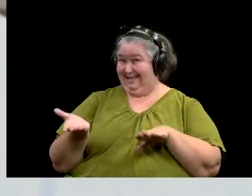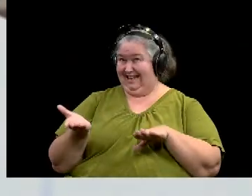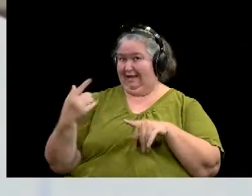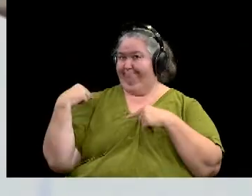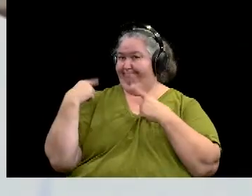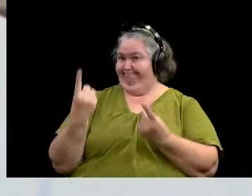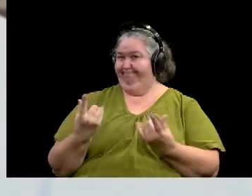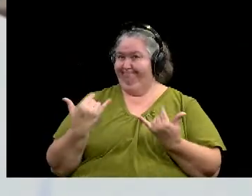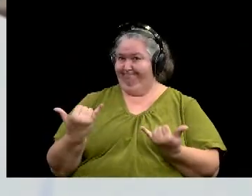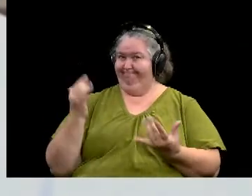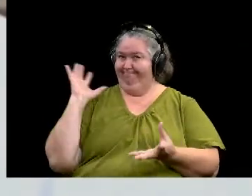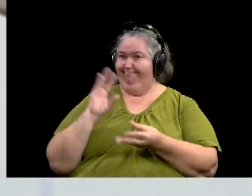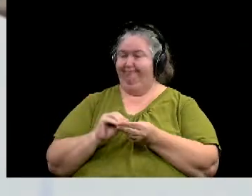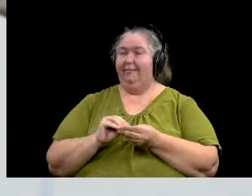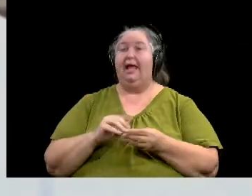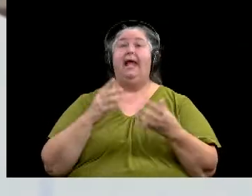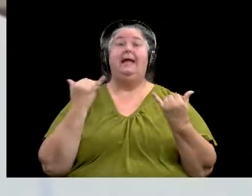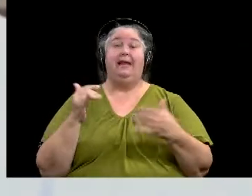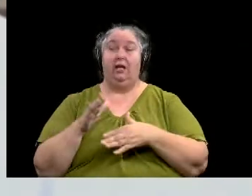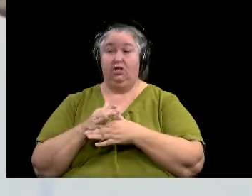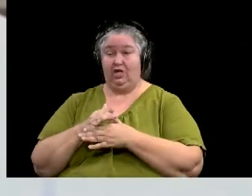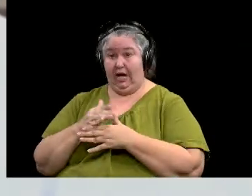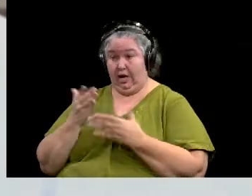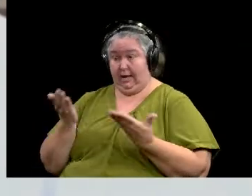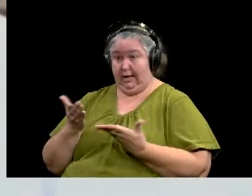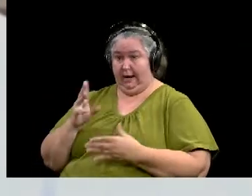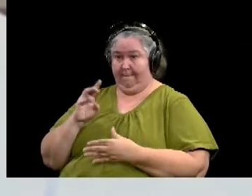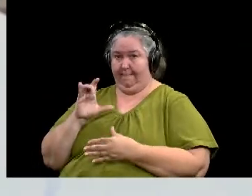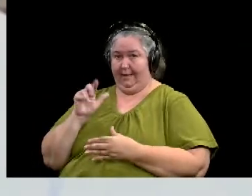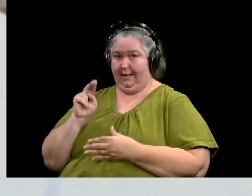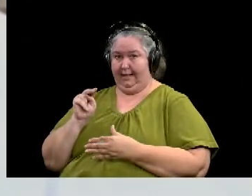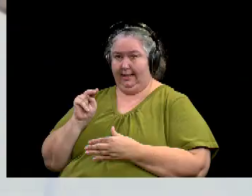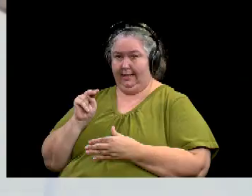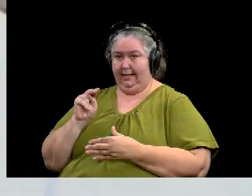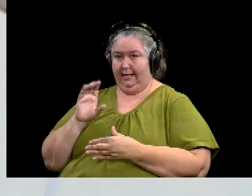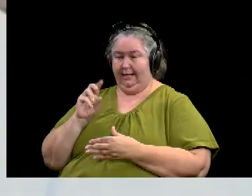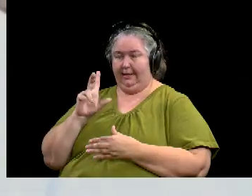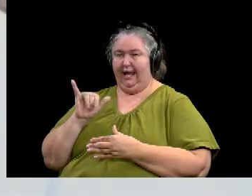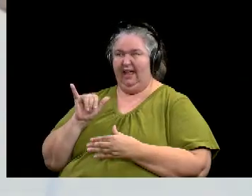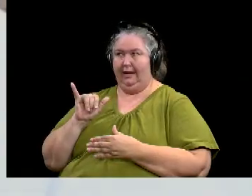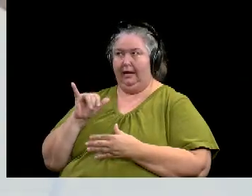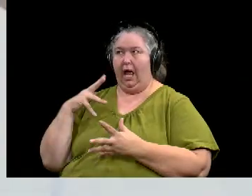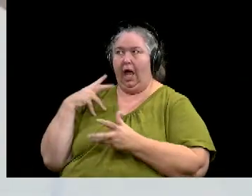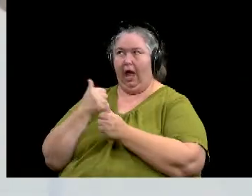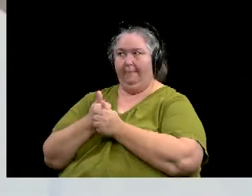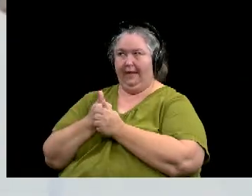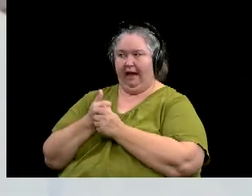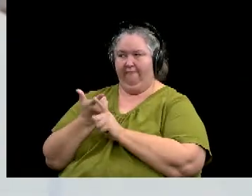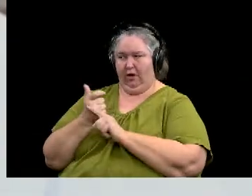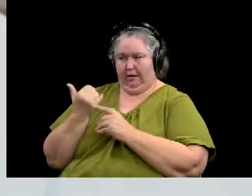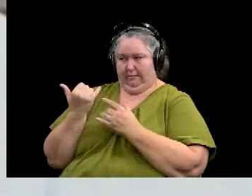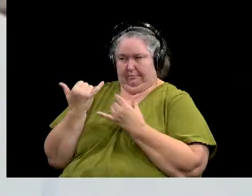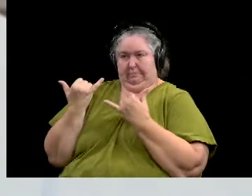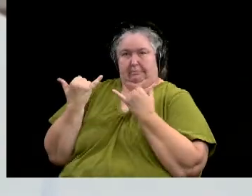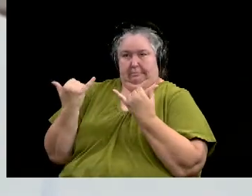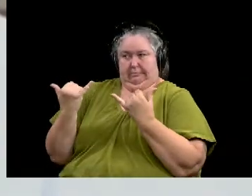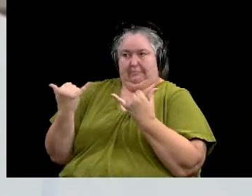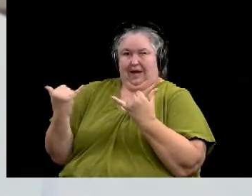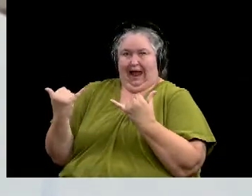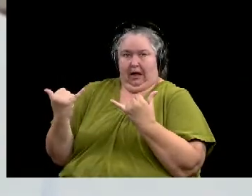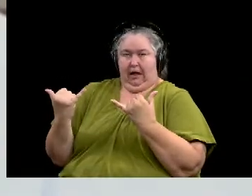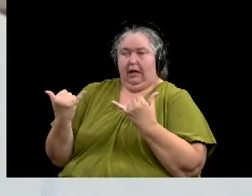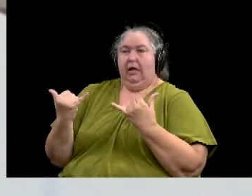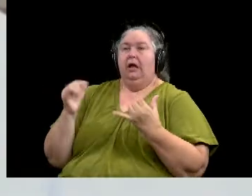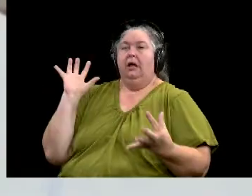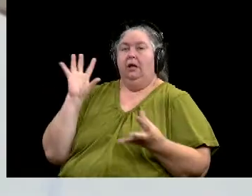County update as of this afternoon. The total number of confirmed cases in McLennan County